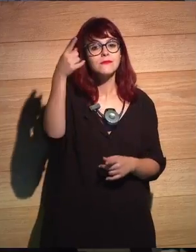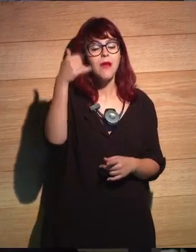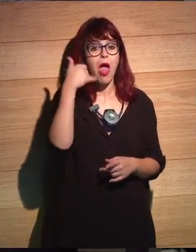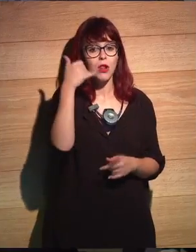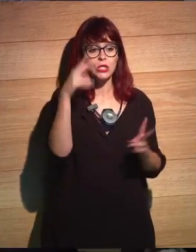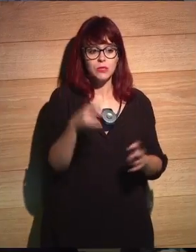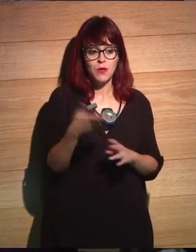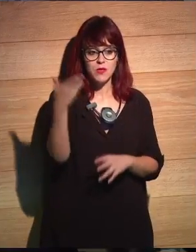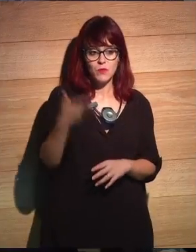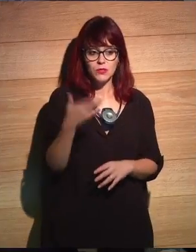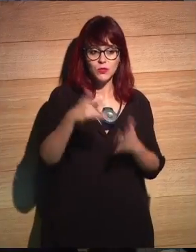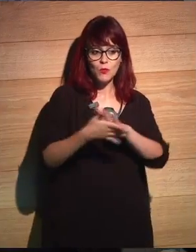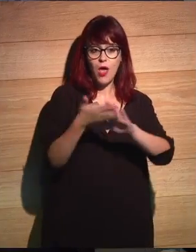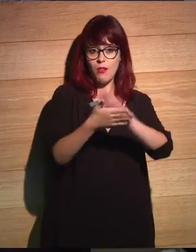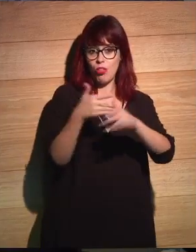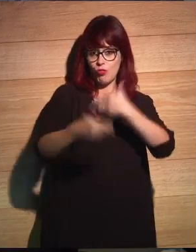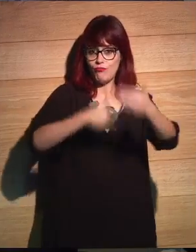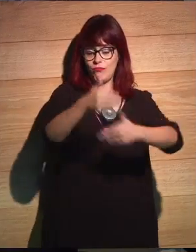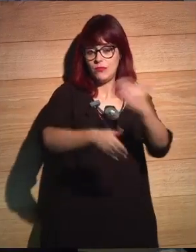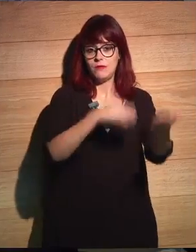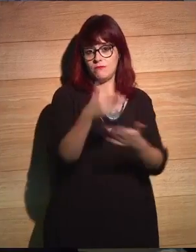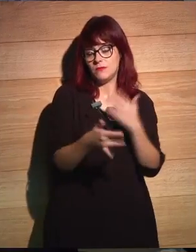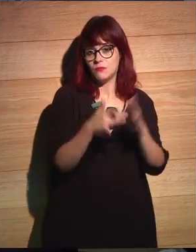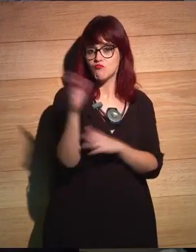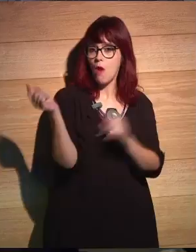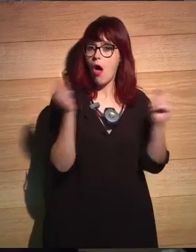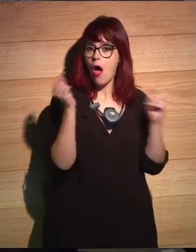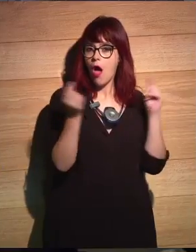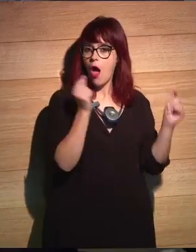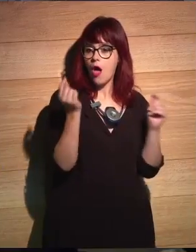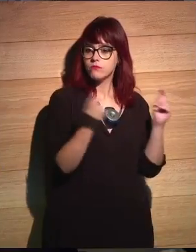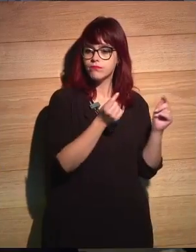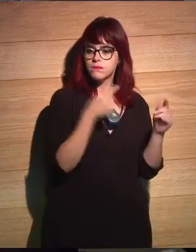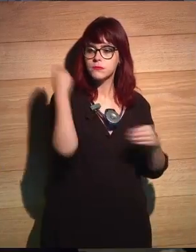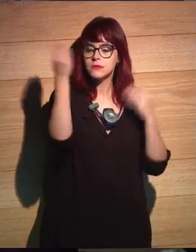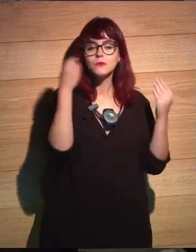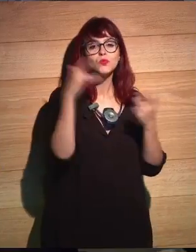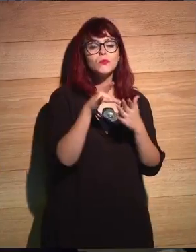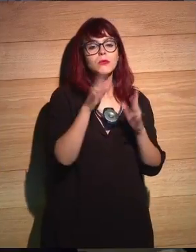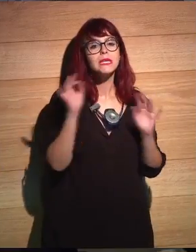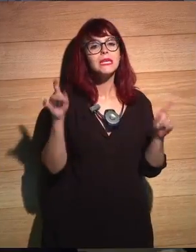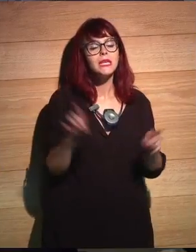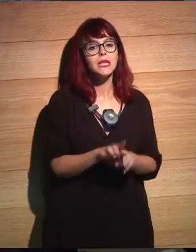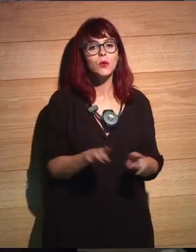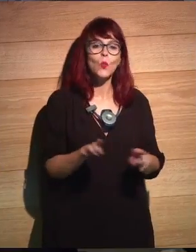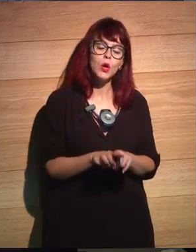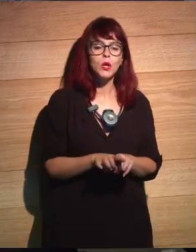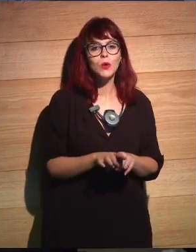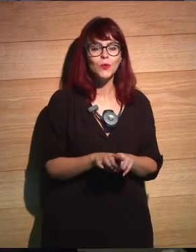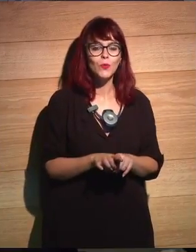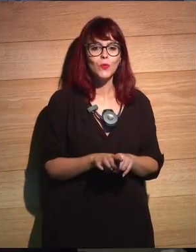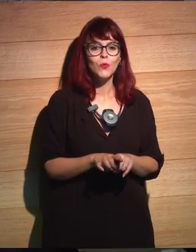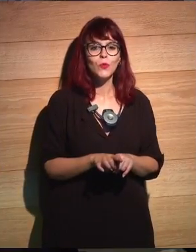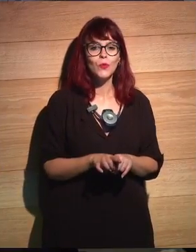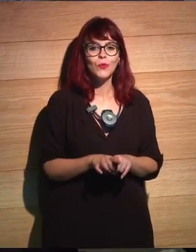of the things that I'm thinking about as this debate moves forward is